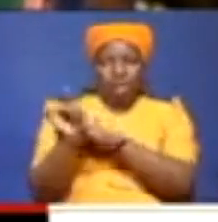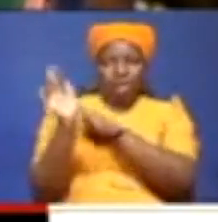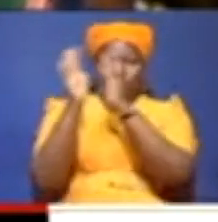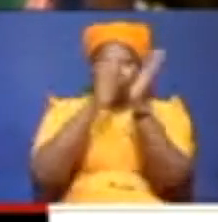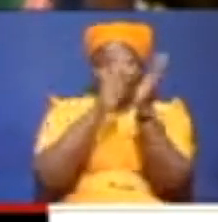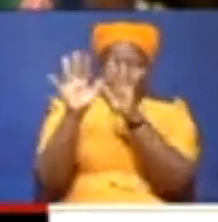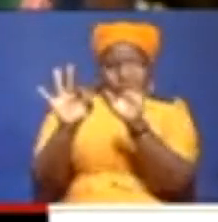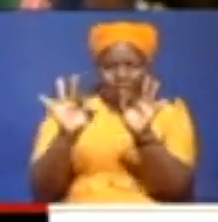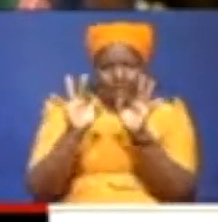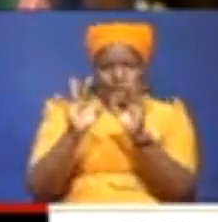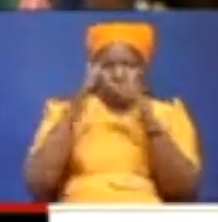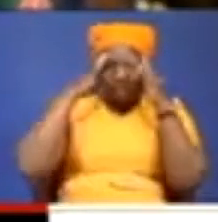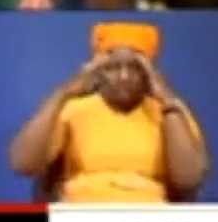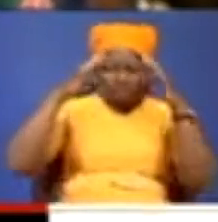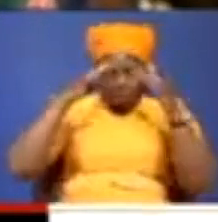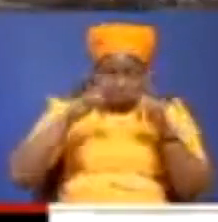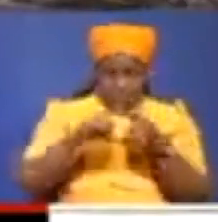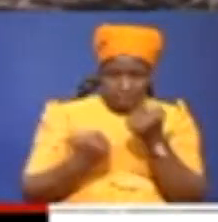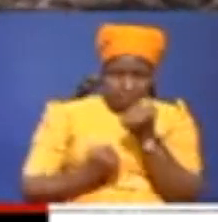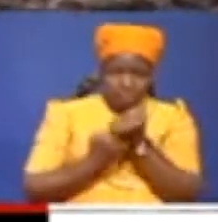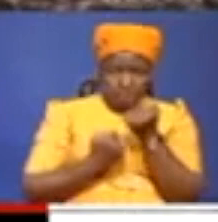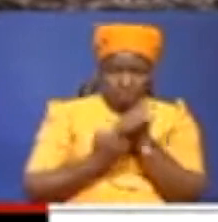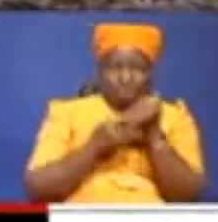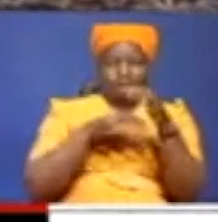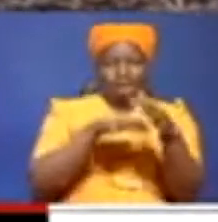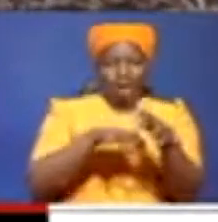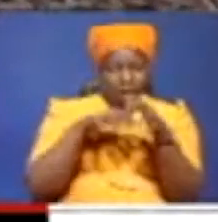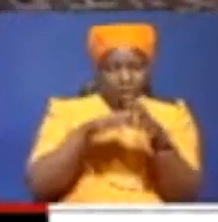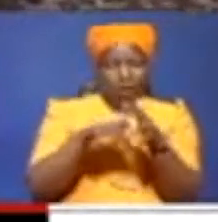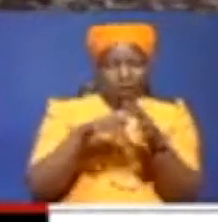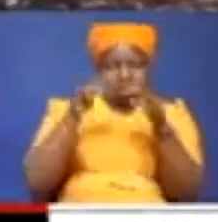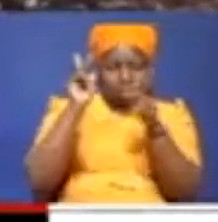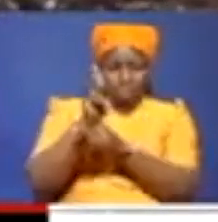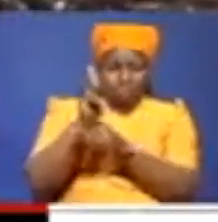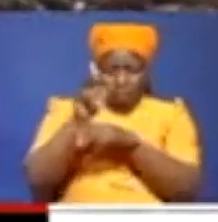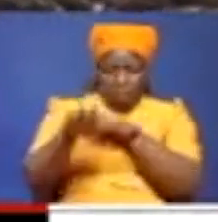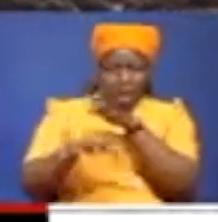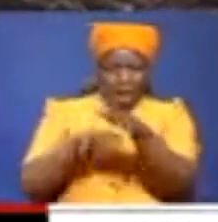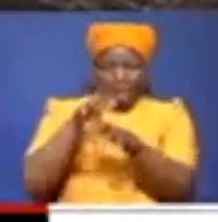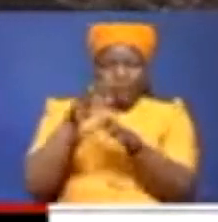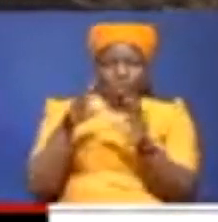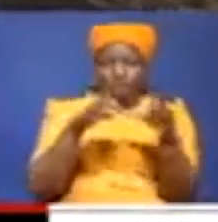innovations to support agro-pastoralist communities. Ndutamo Kami for Lifetime News.